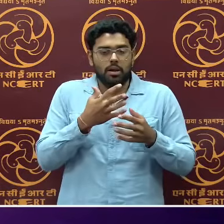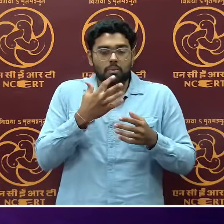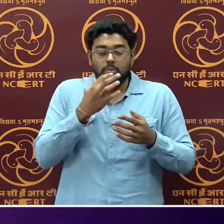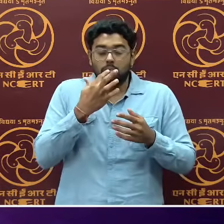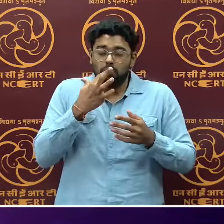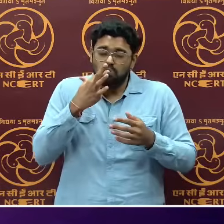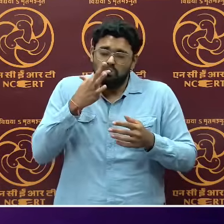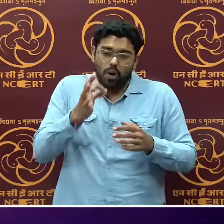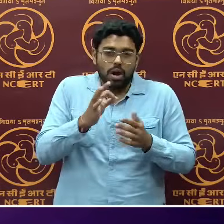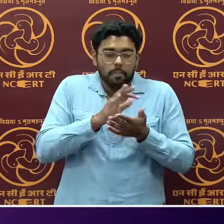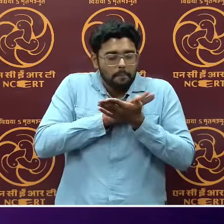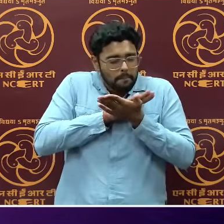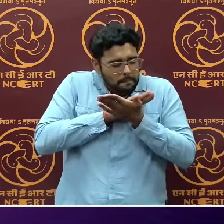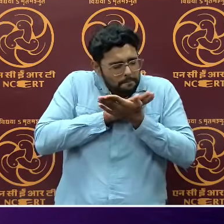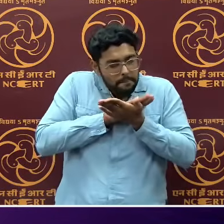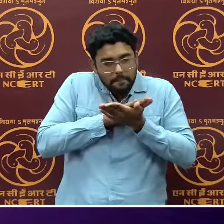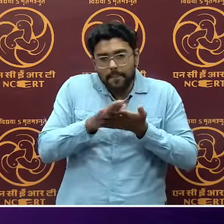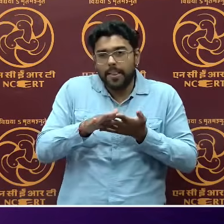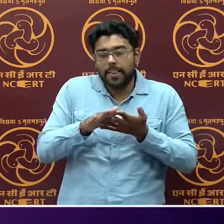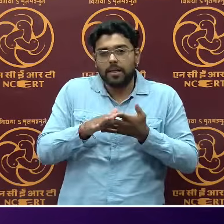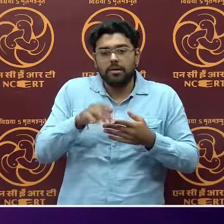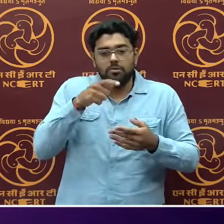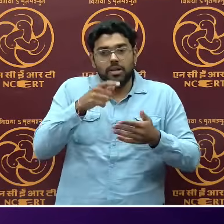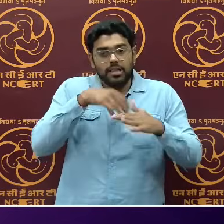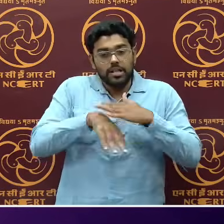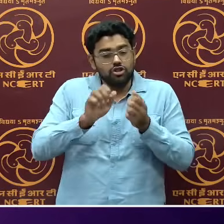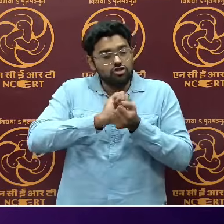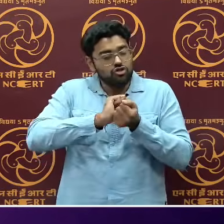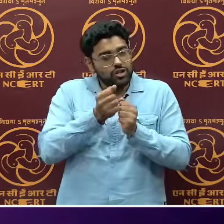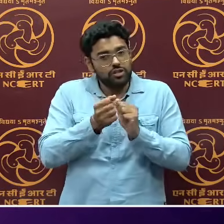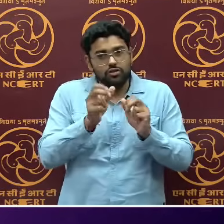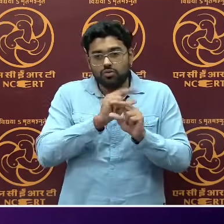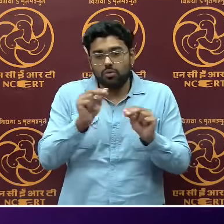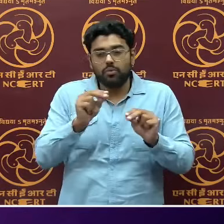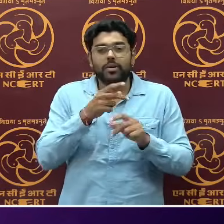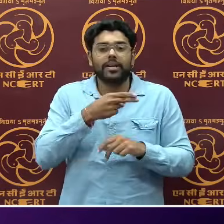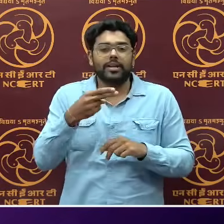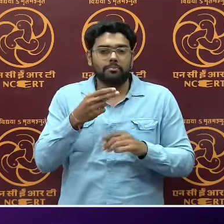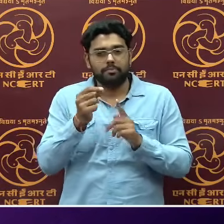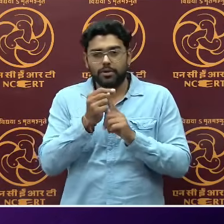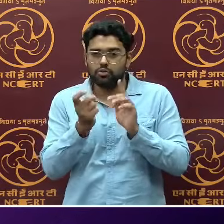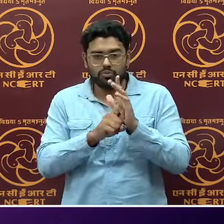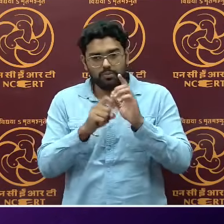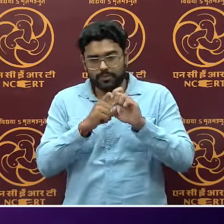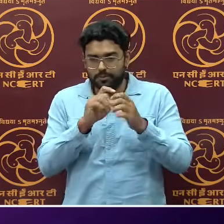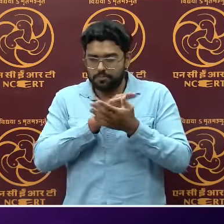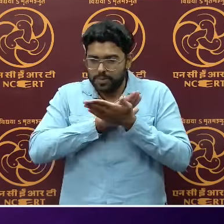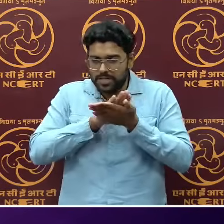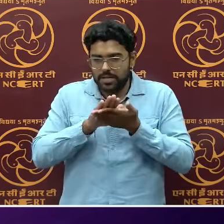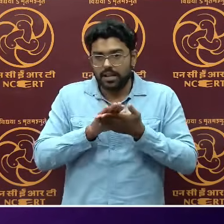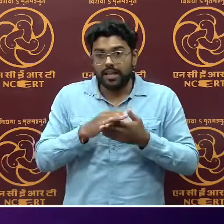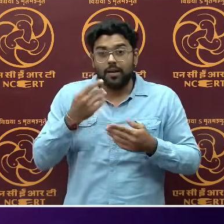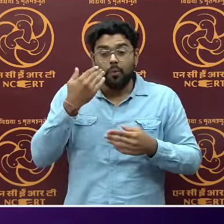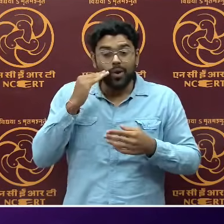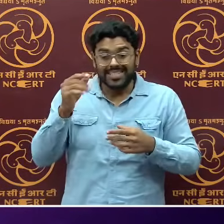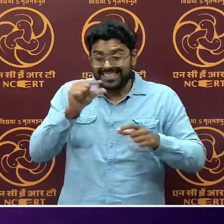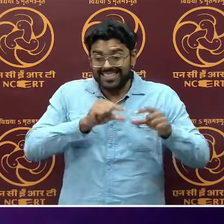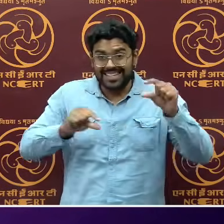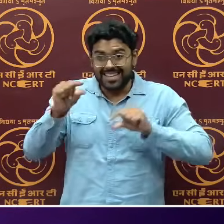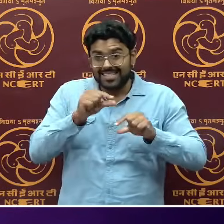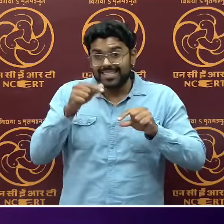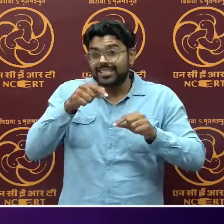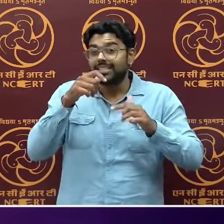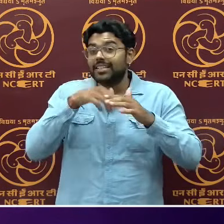impurity, if it doesn't have any adulteration, it is pure. Okay. But when we talk in terms of science, what